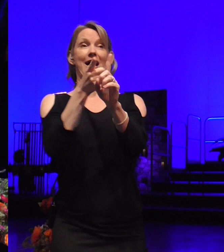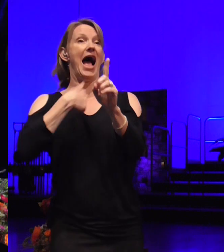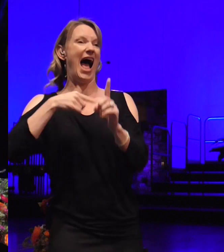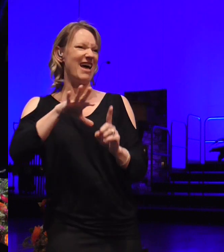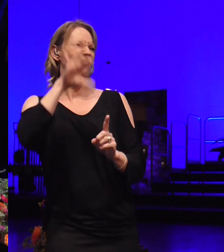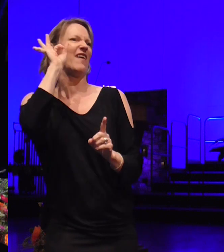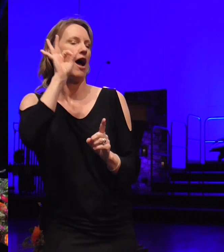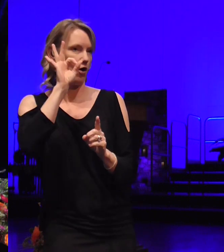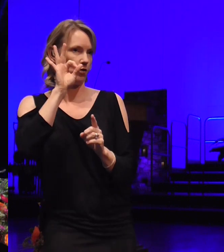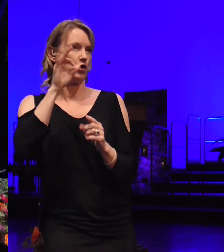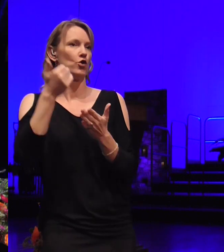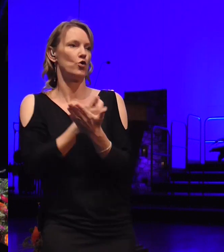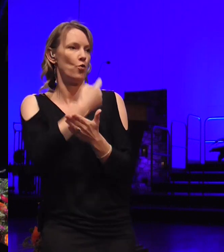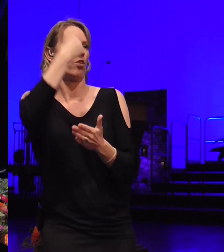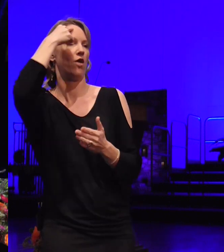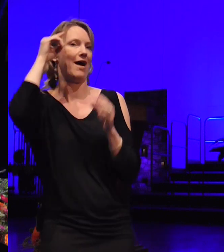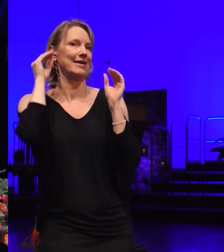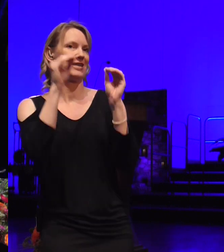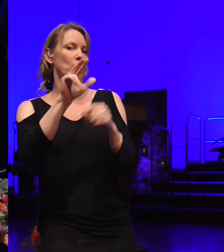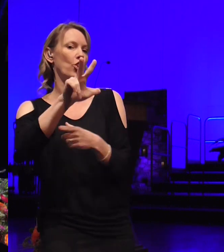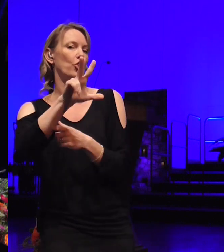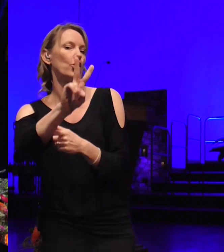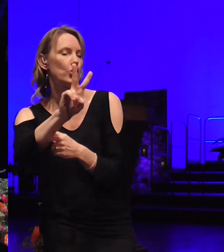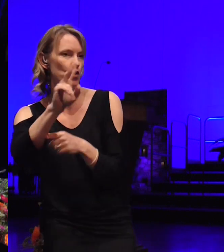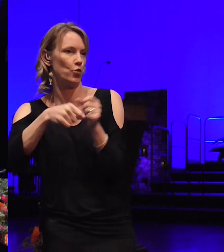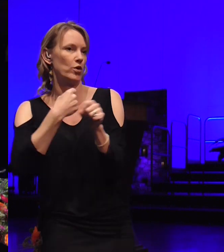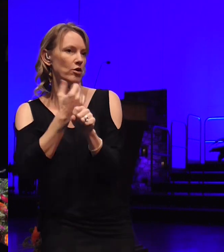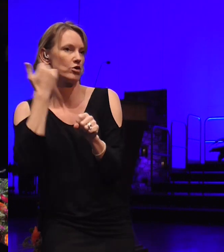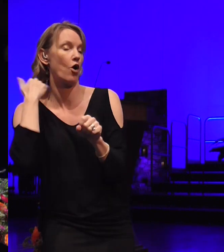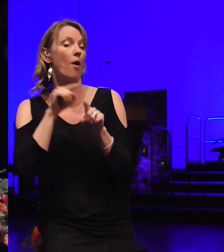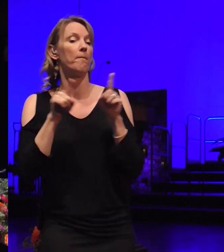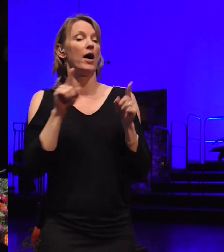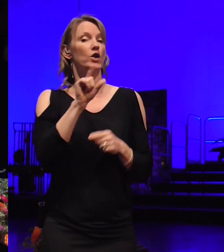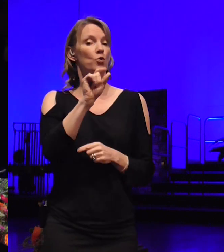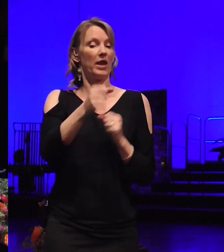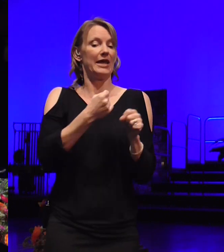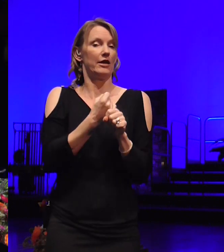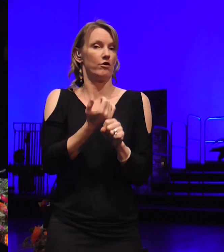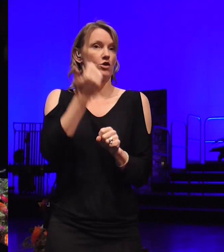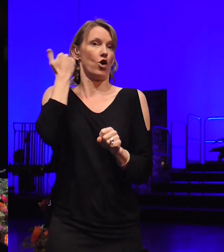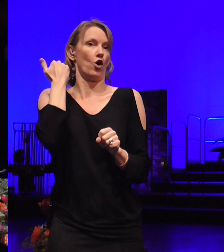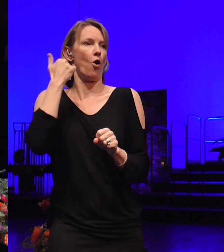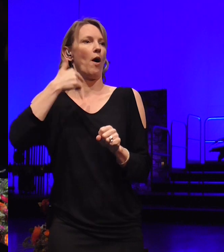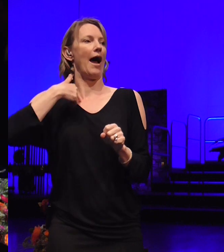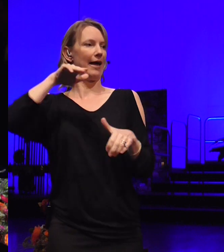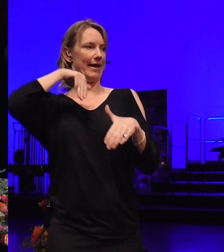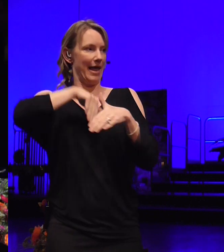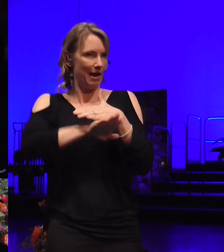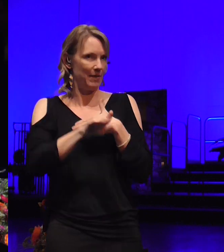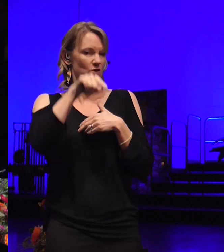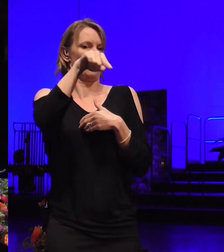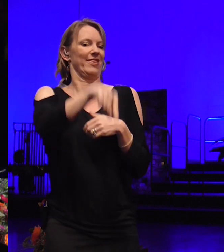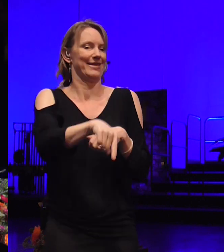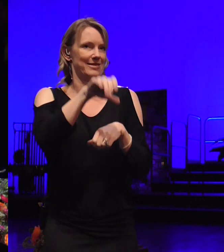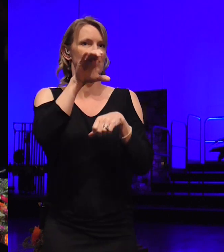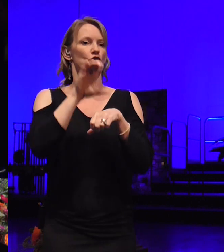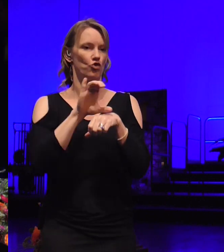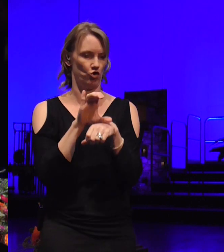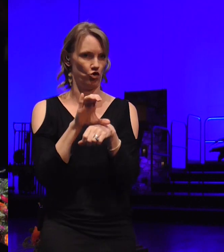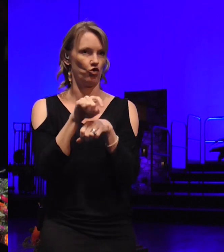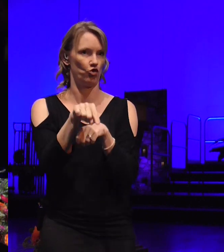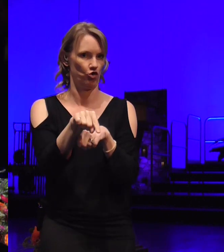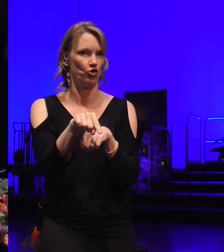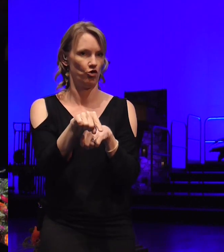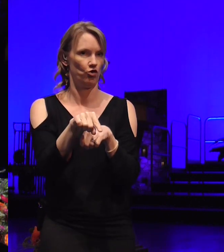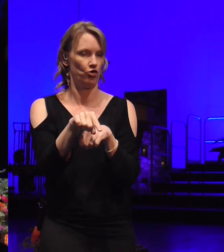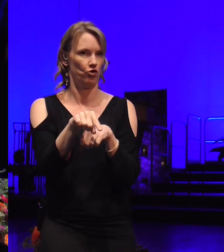Thought teachings 32 years ago, but it was 20 years ago, this July, that I walked through the doors of